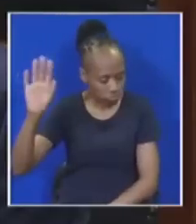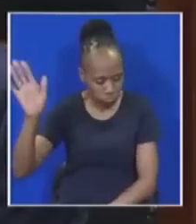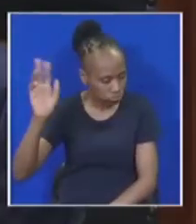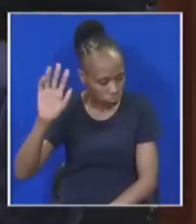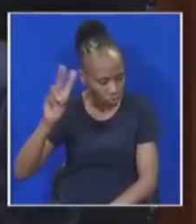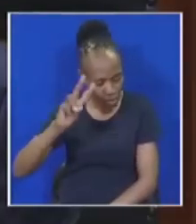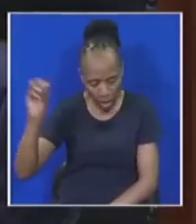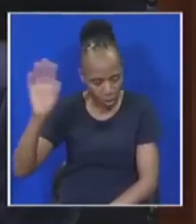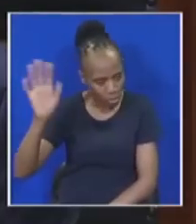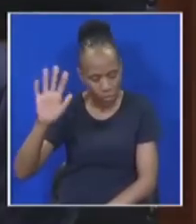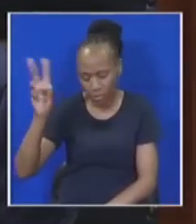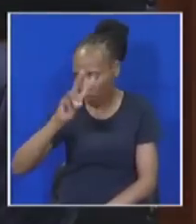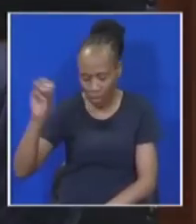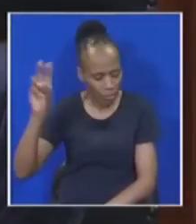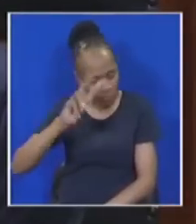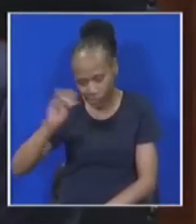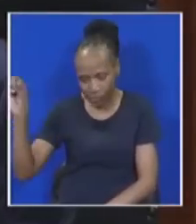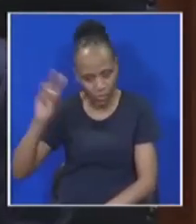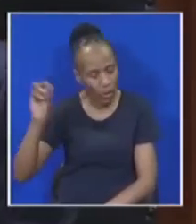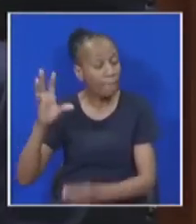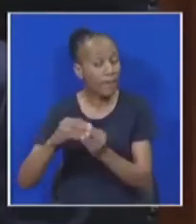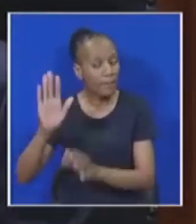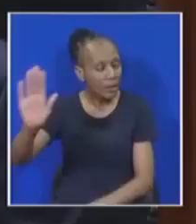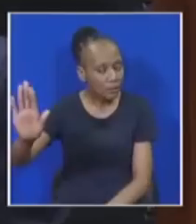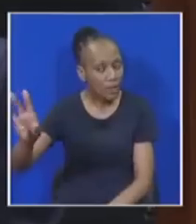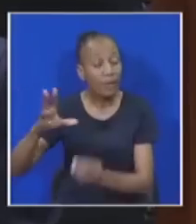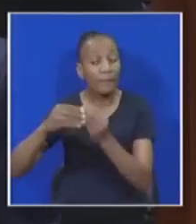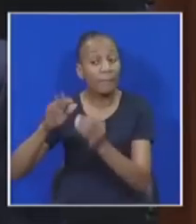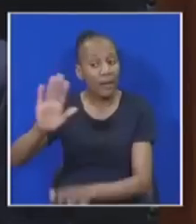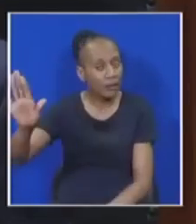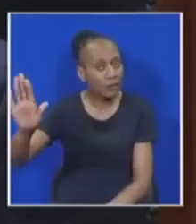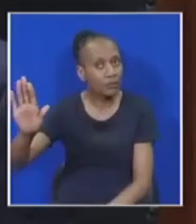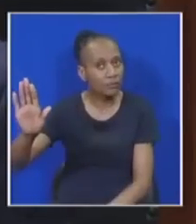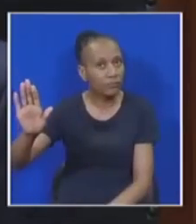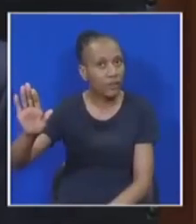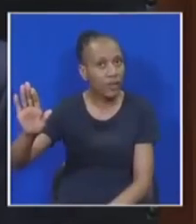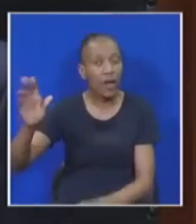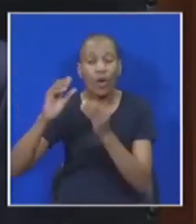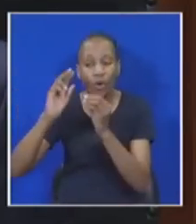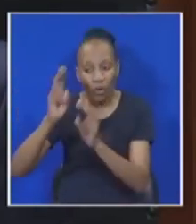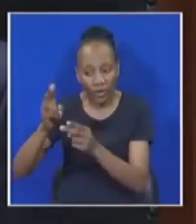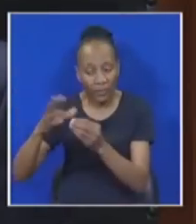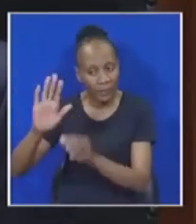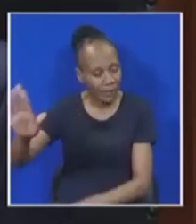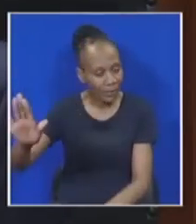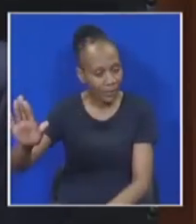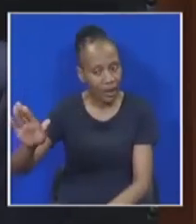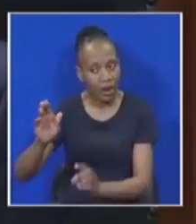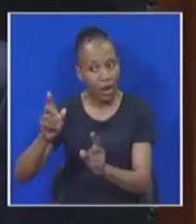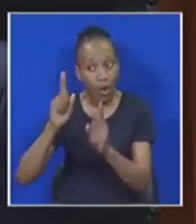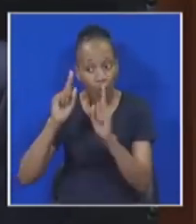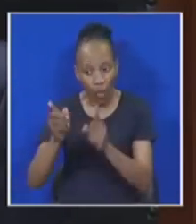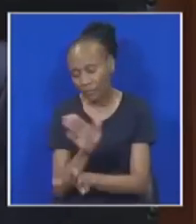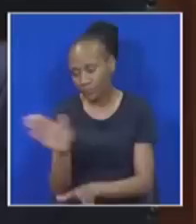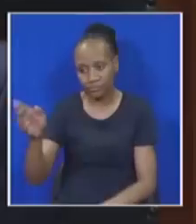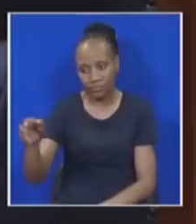to agree. I rise no, to agree no. with the proposal honourable that Member, has been honourable made. Honourable can I help you, sir? Honourable I would Kwangwa, like to help you. You yes. are out of order.